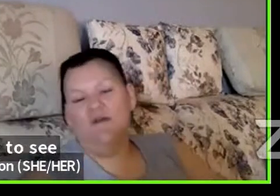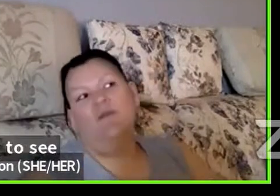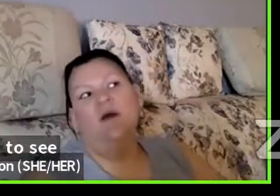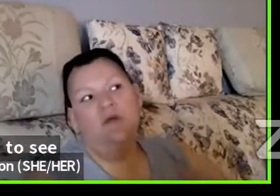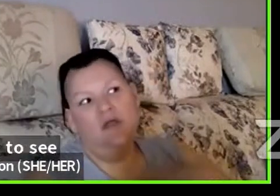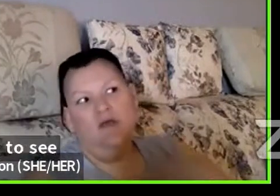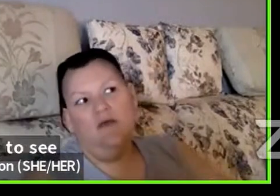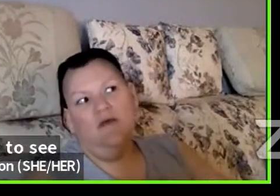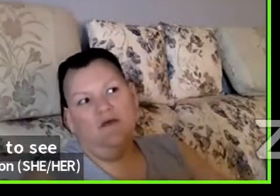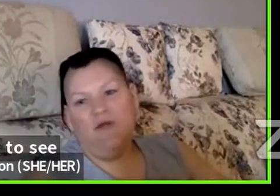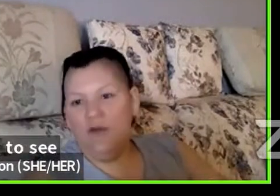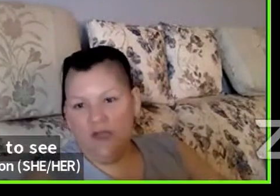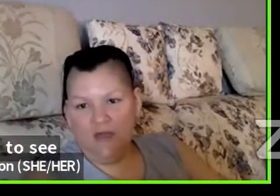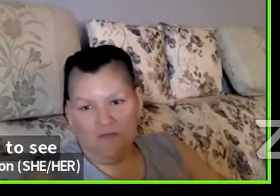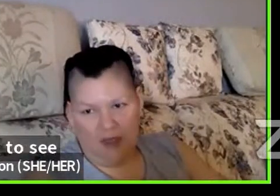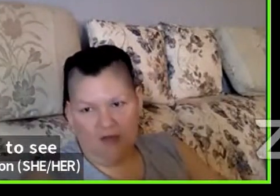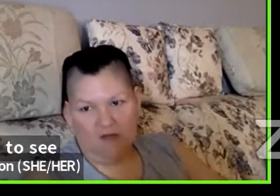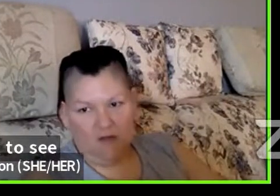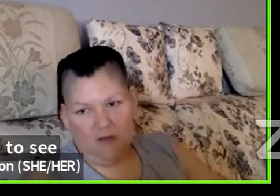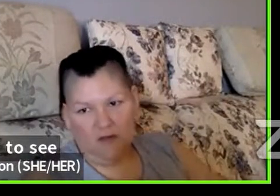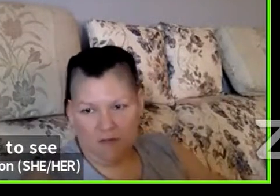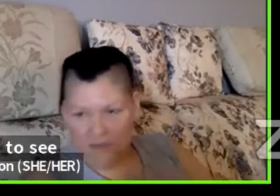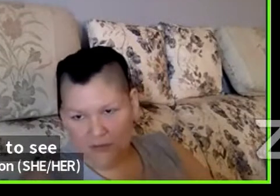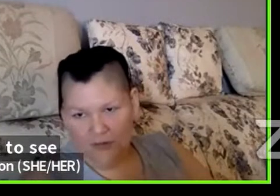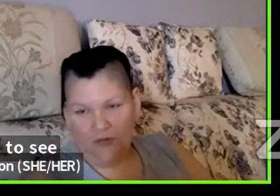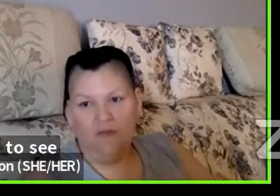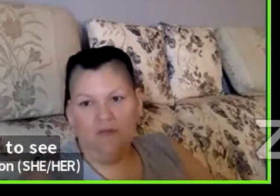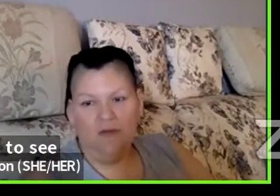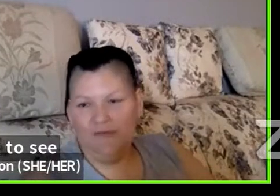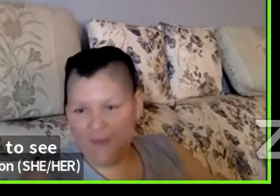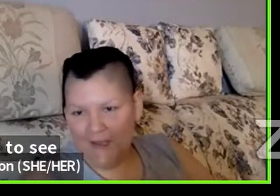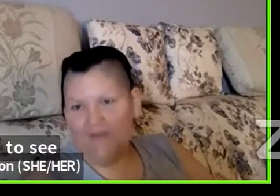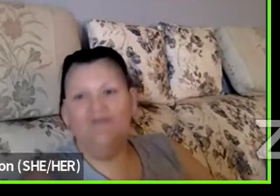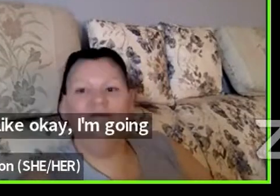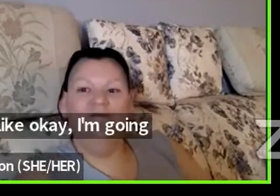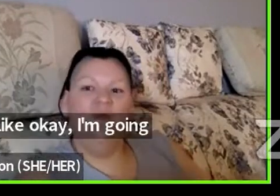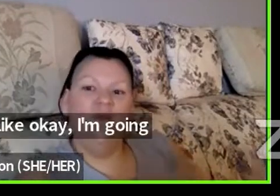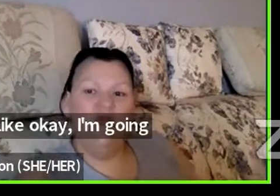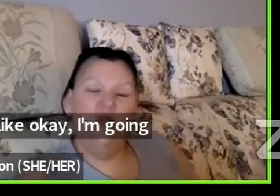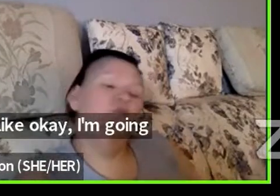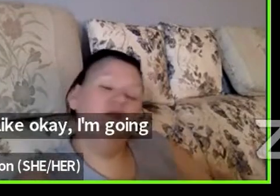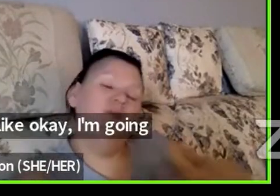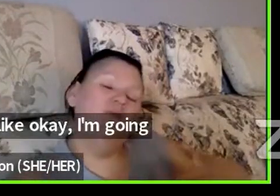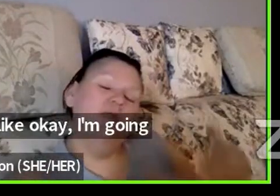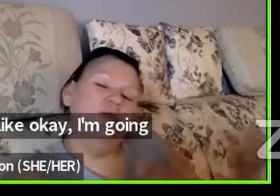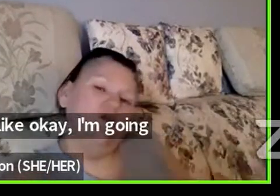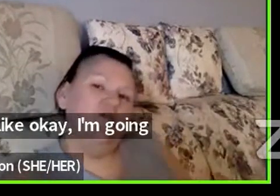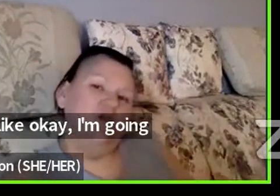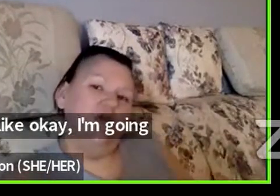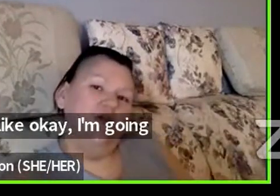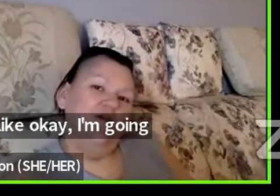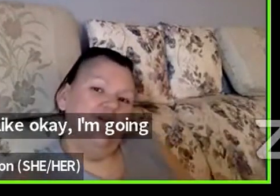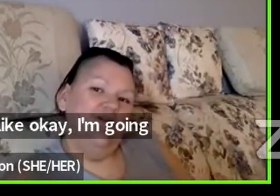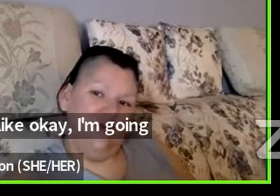angry. It's all about grounding in facts, and, you know, because you're representing, you want to make change, but in a